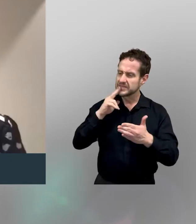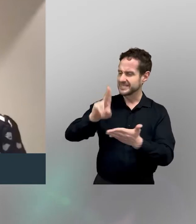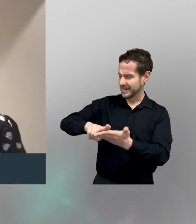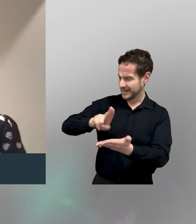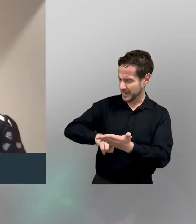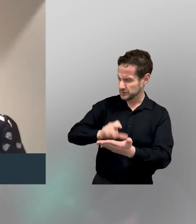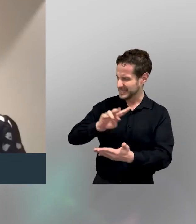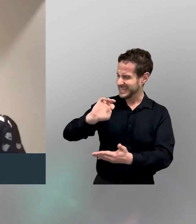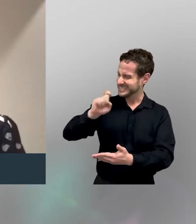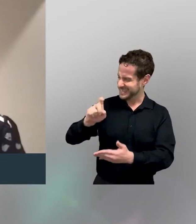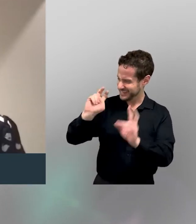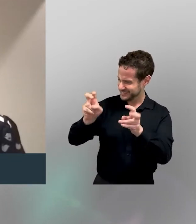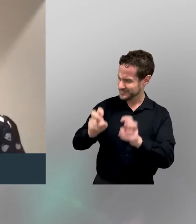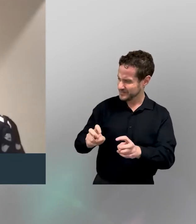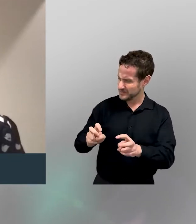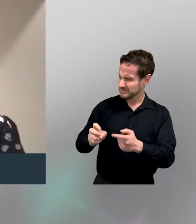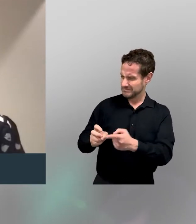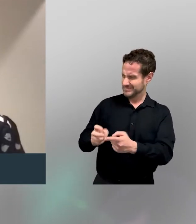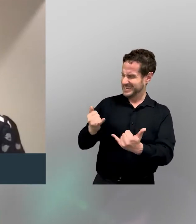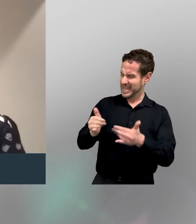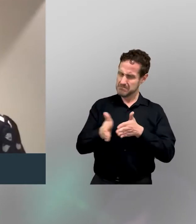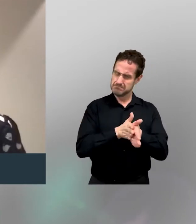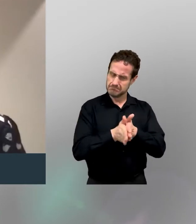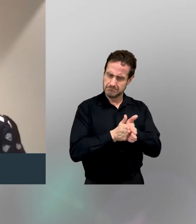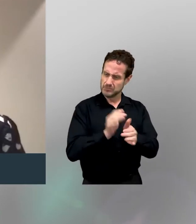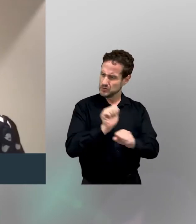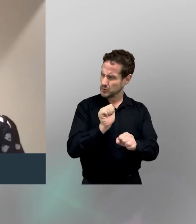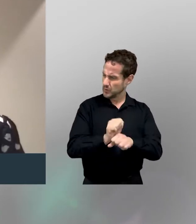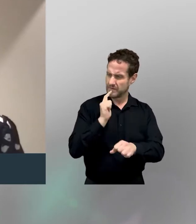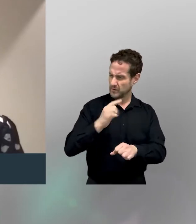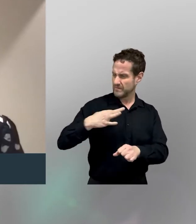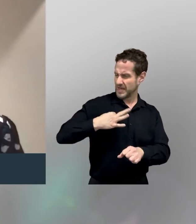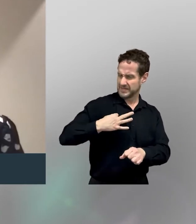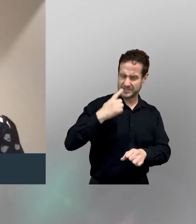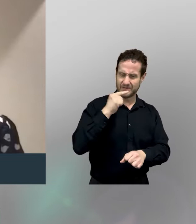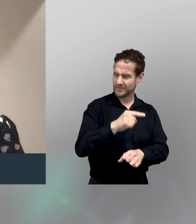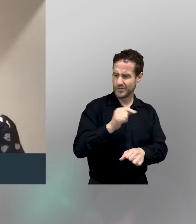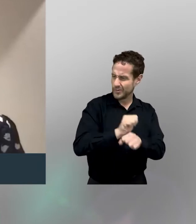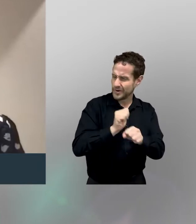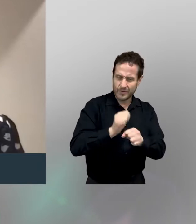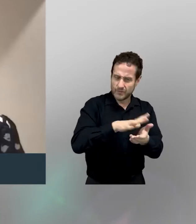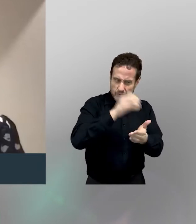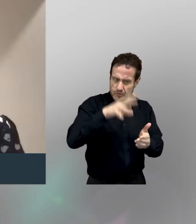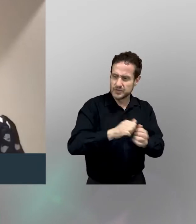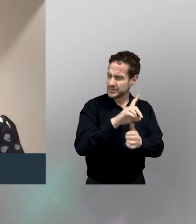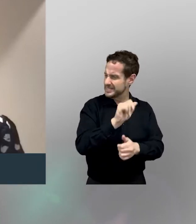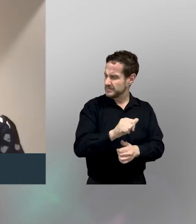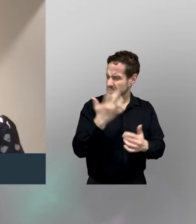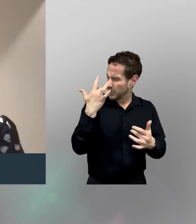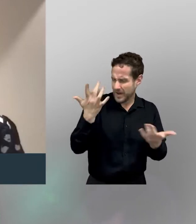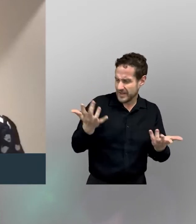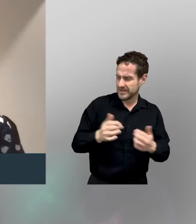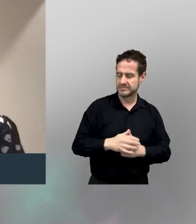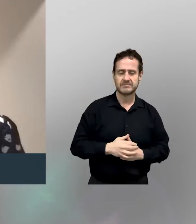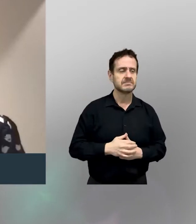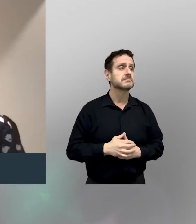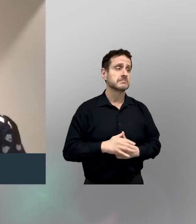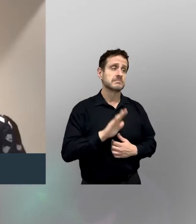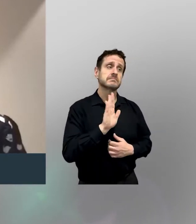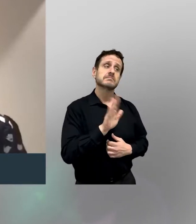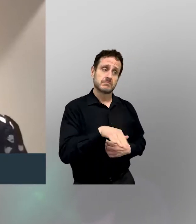on contracts and tax disputes. What compelled you to focus your pro bono work on working with students with